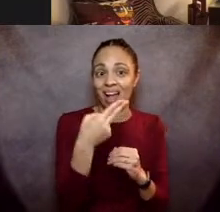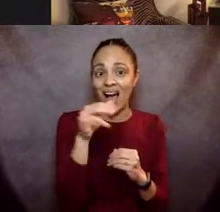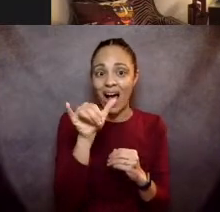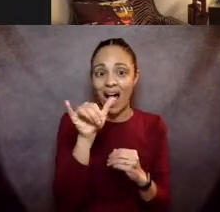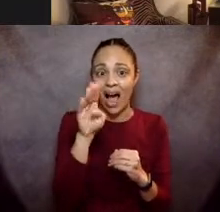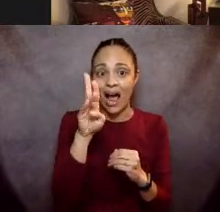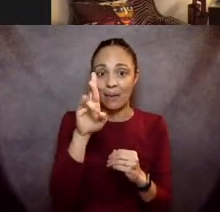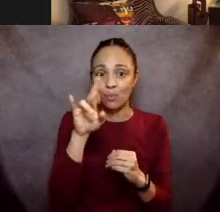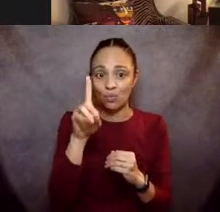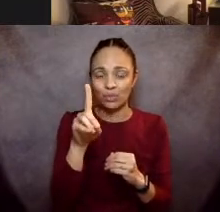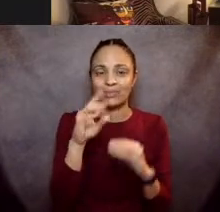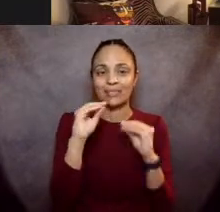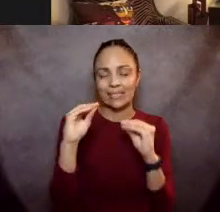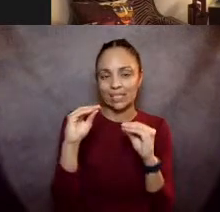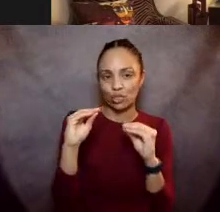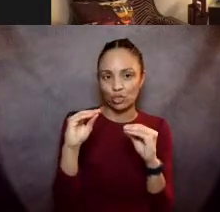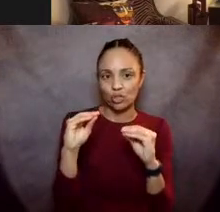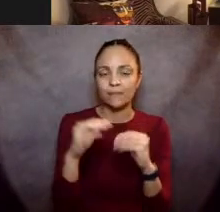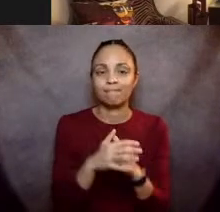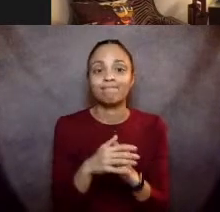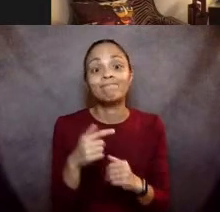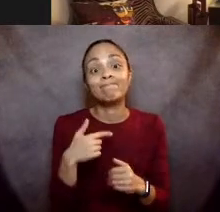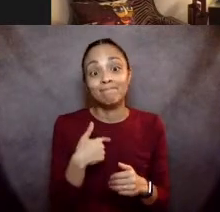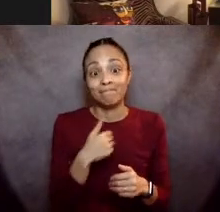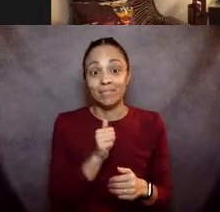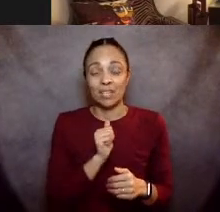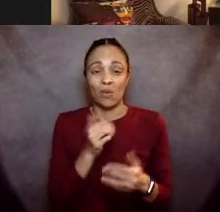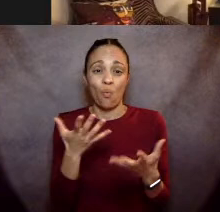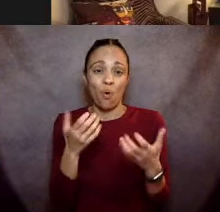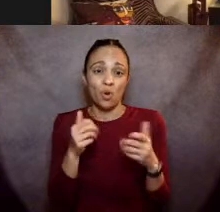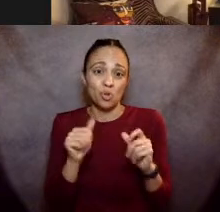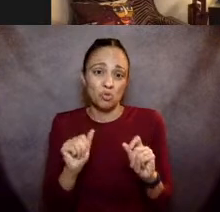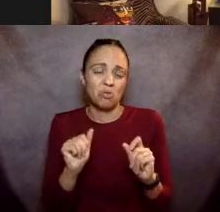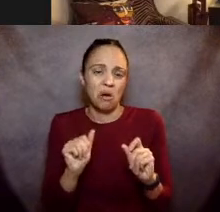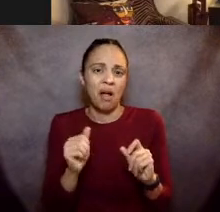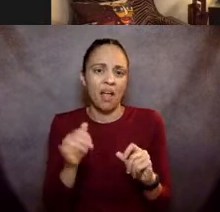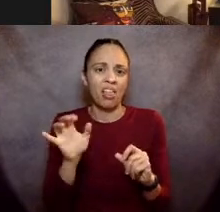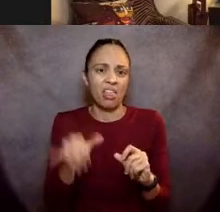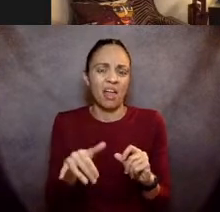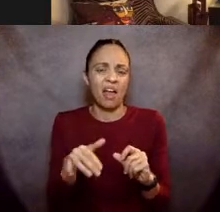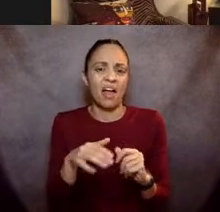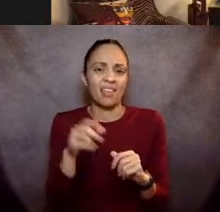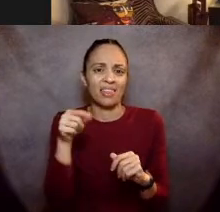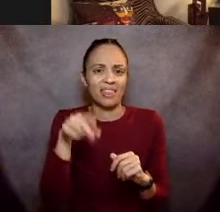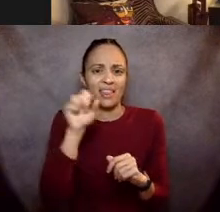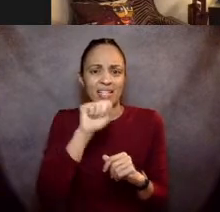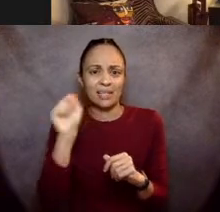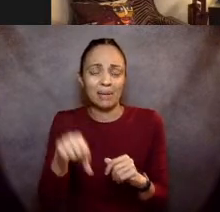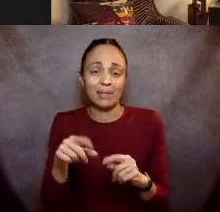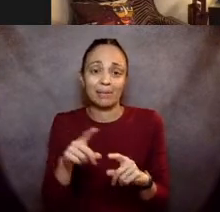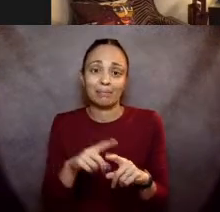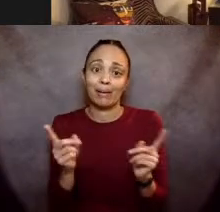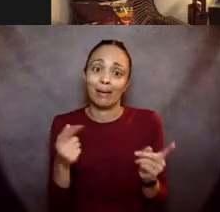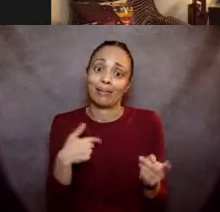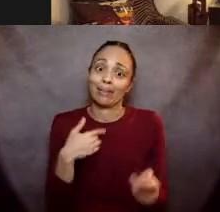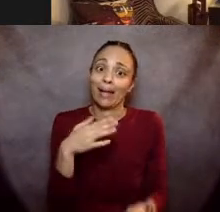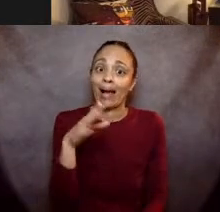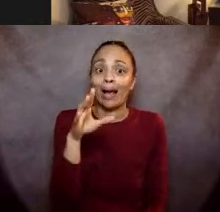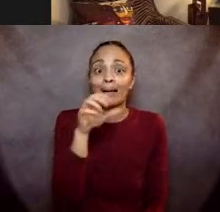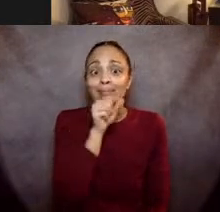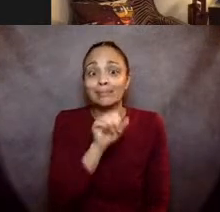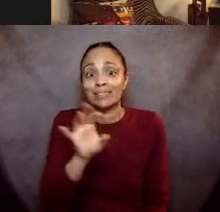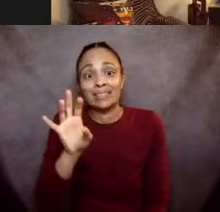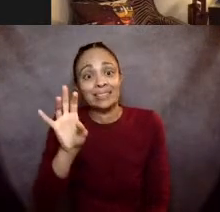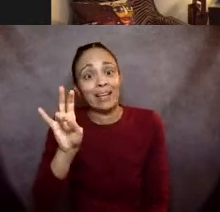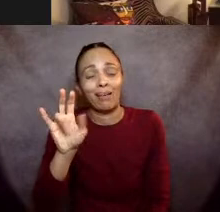semester, but as a 73-year-old Black woman, you know, I'm really